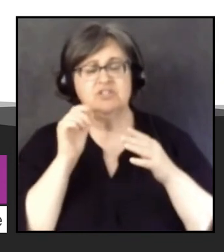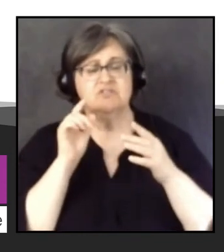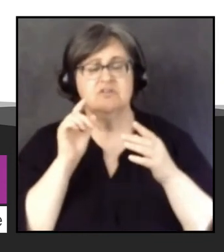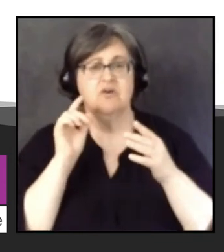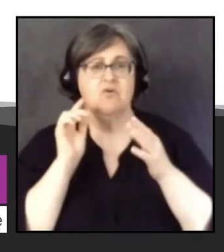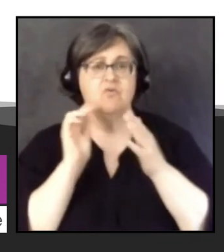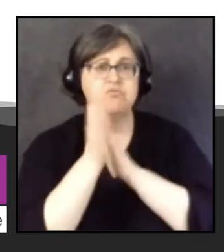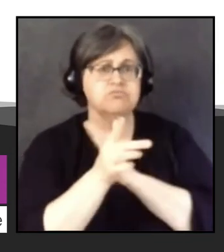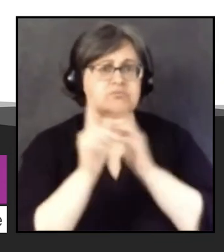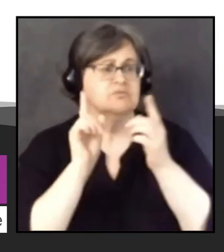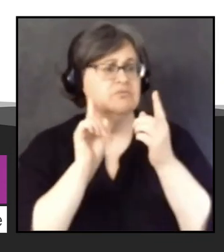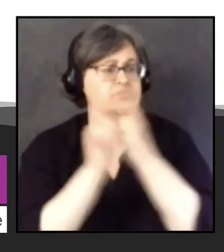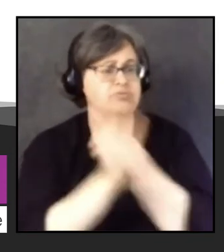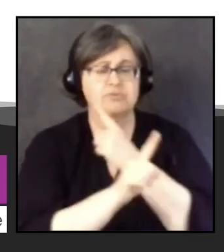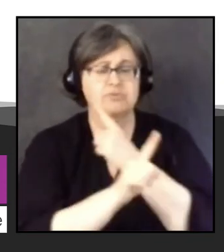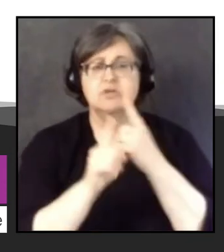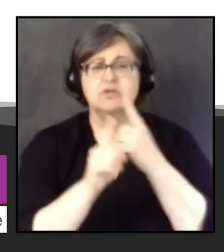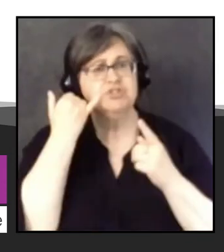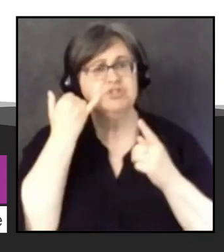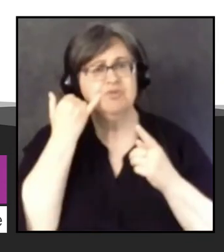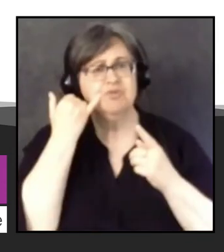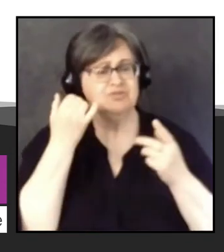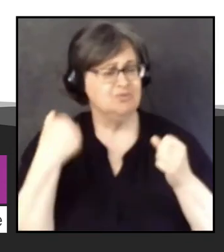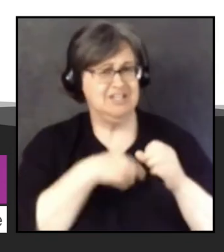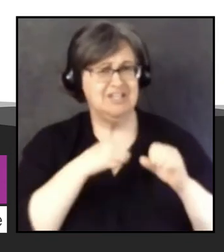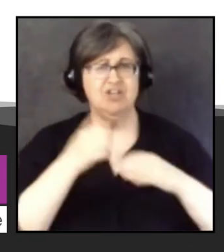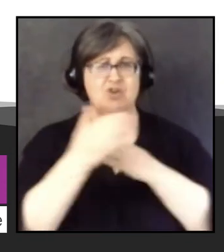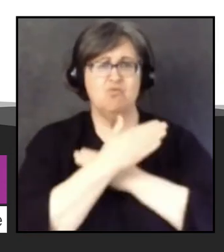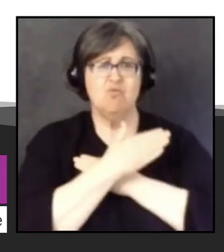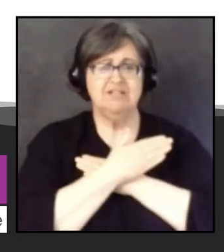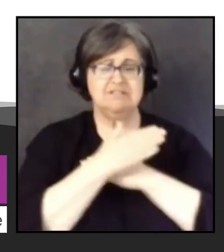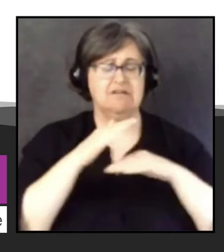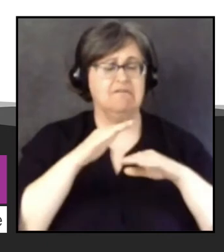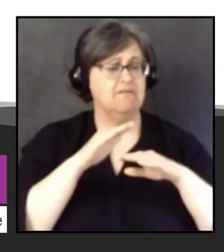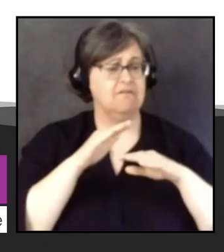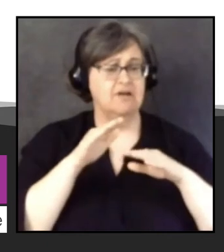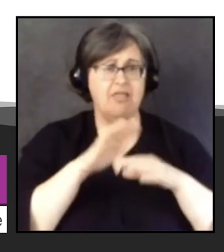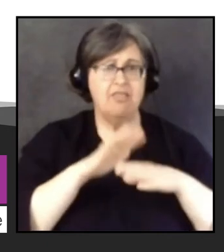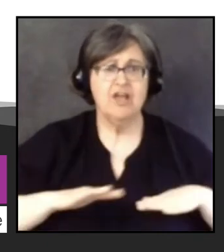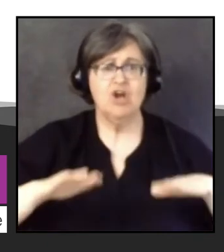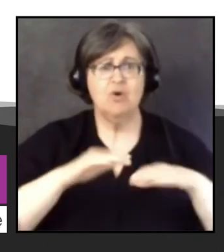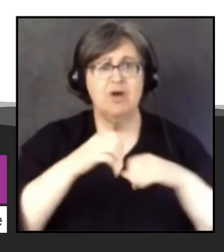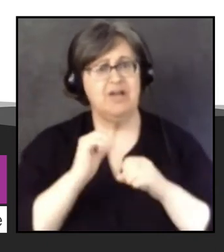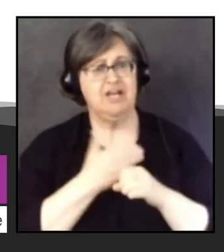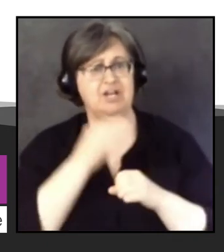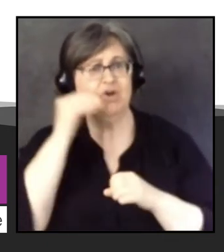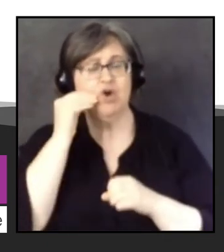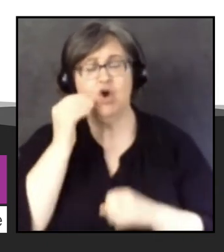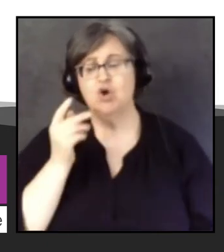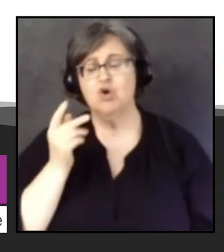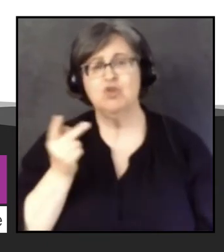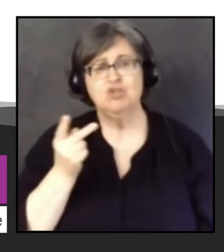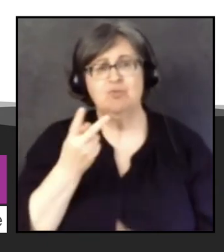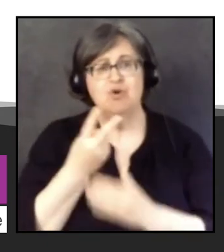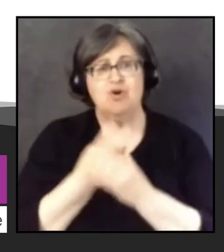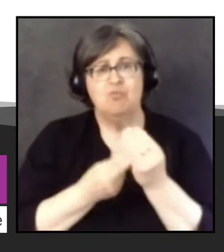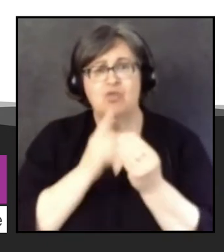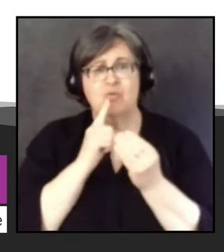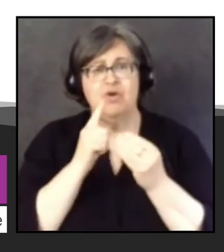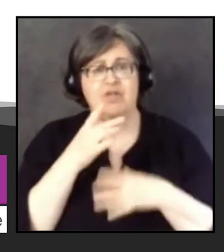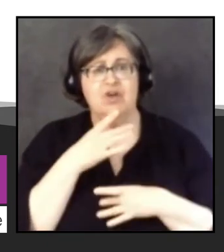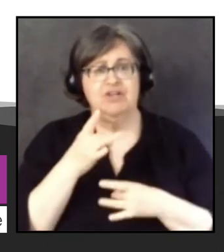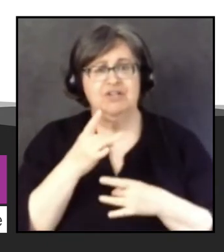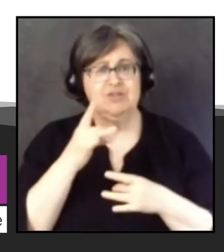and rest right on the street of our neighborhood and make it our home? So Natalia and I are both very interested